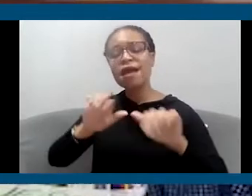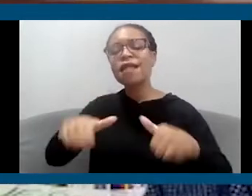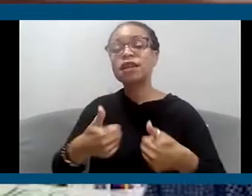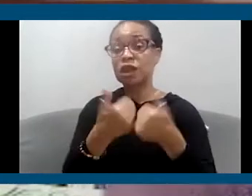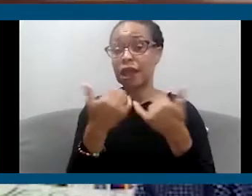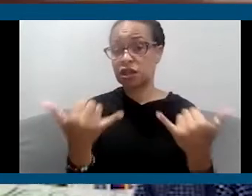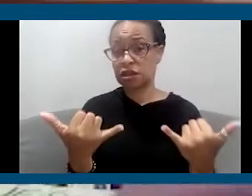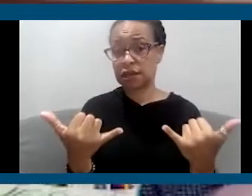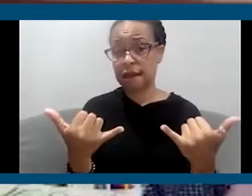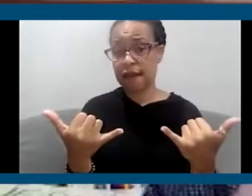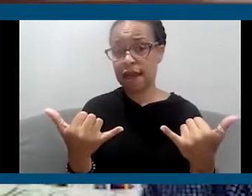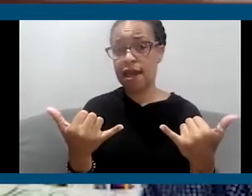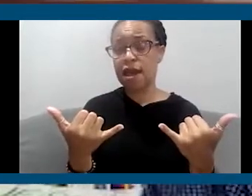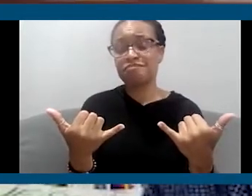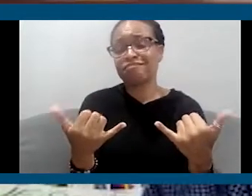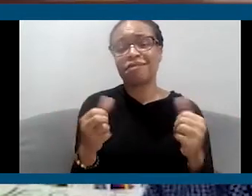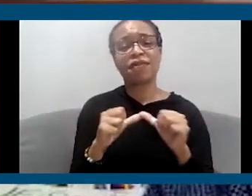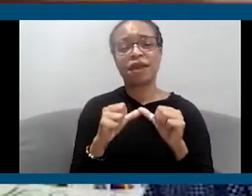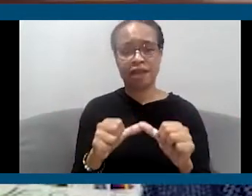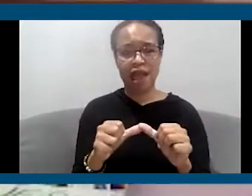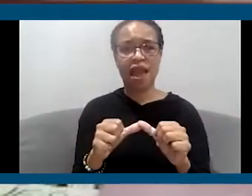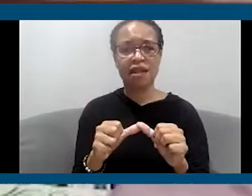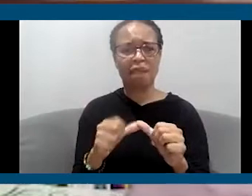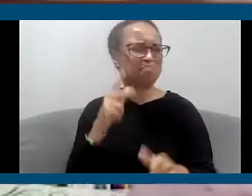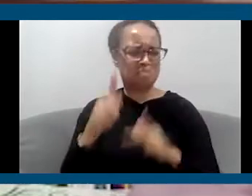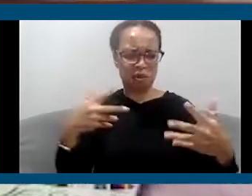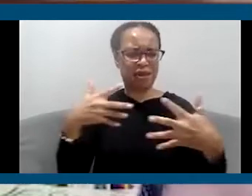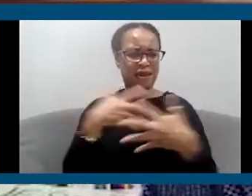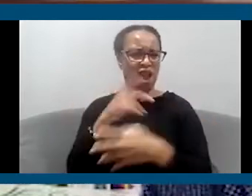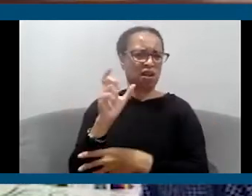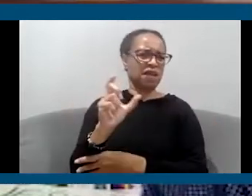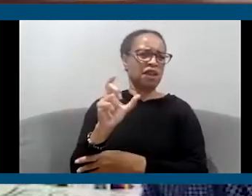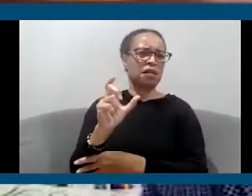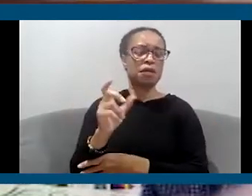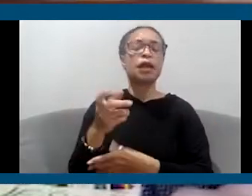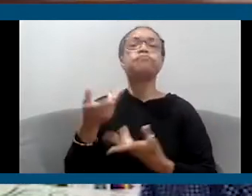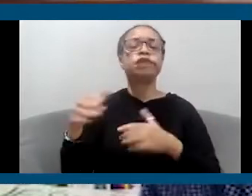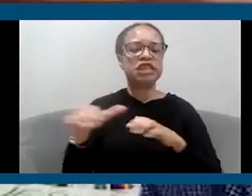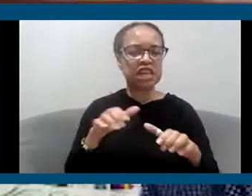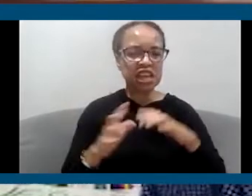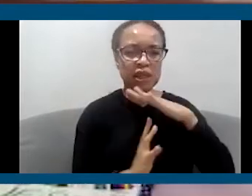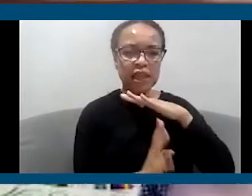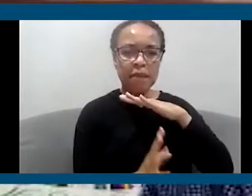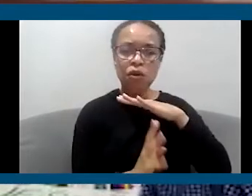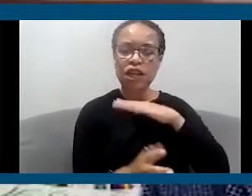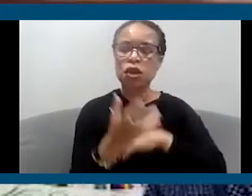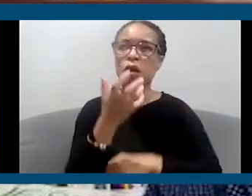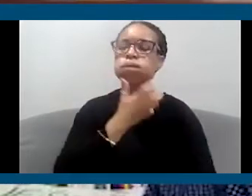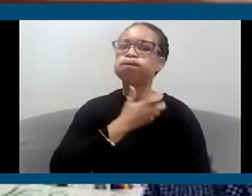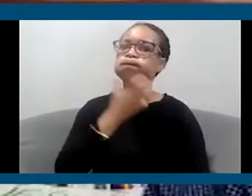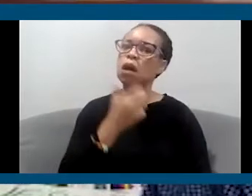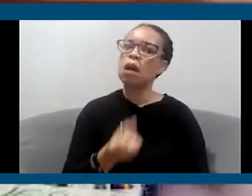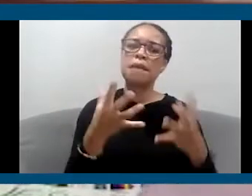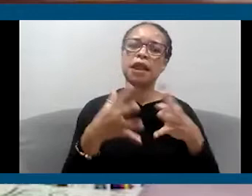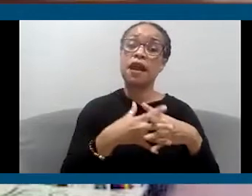today remain Islamophobia, as Bassem said, remains issues dealing with immigration. To a great extent, many of the American